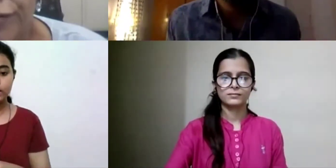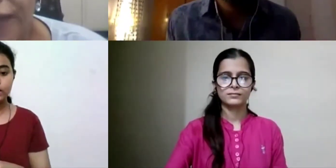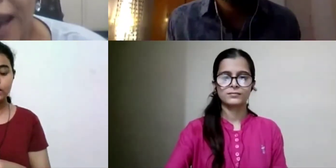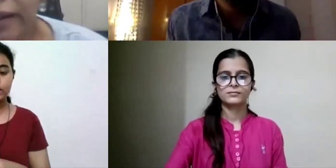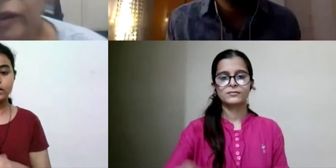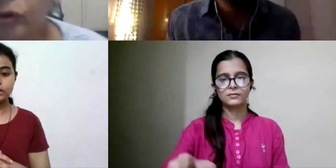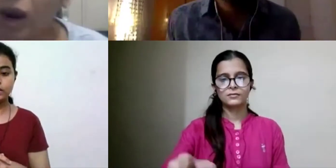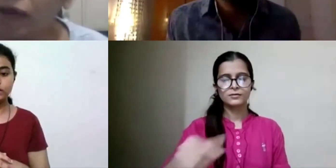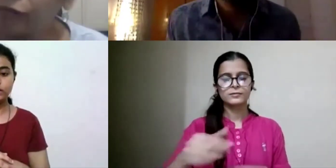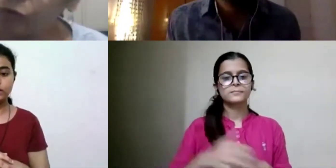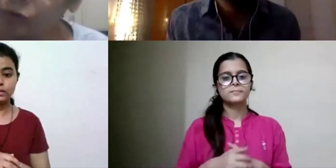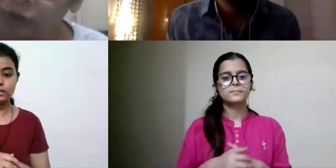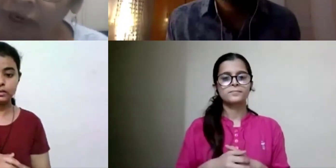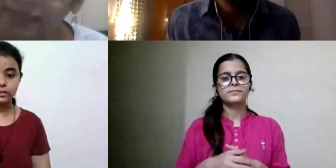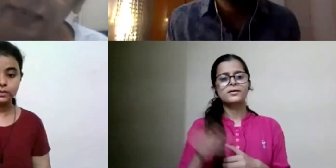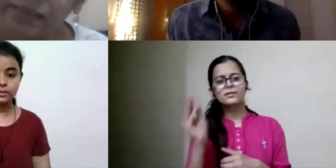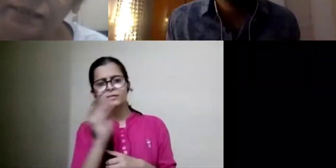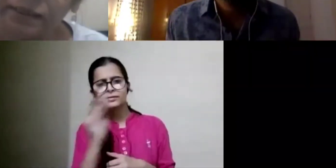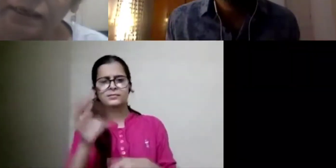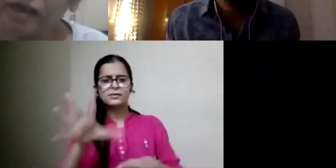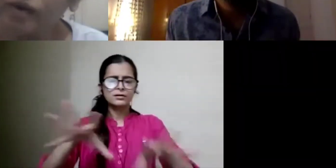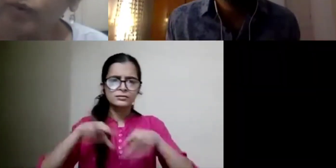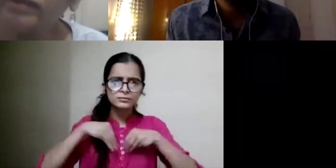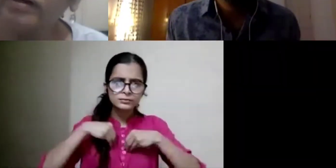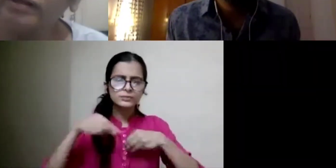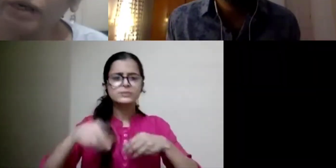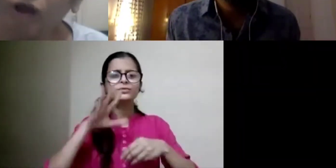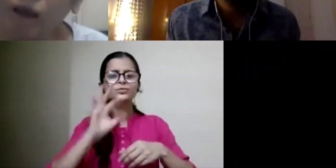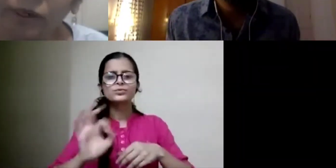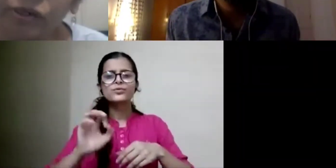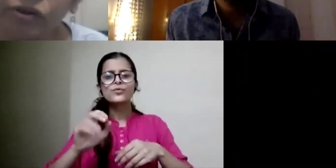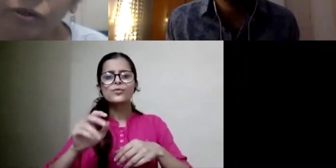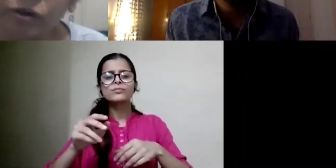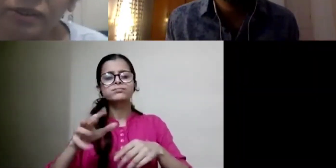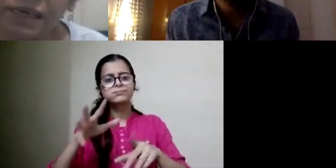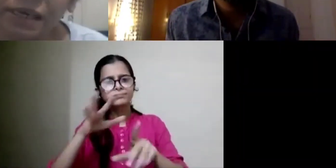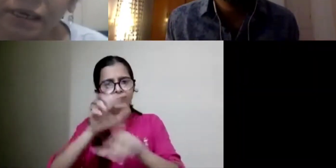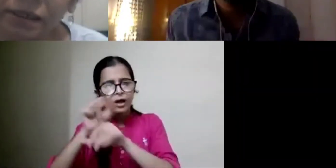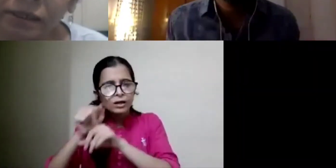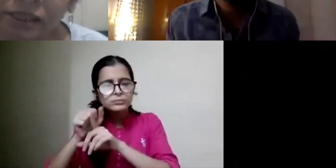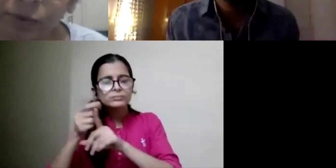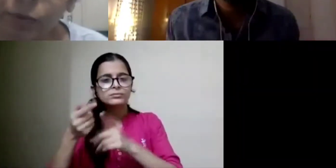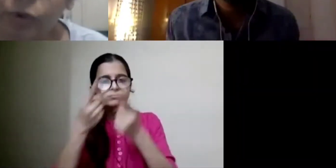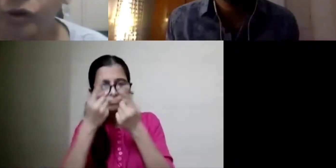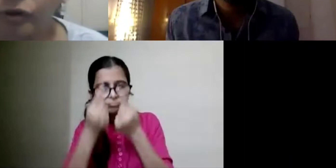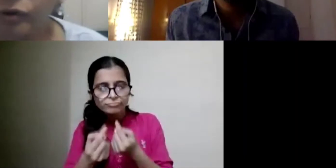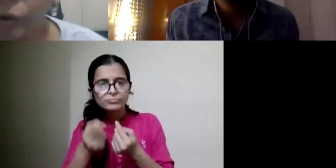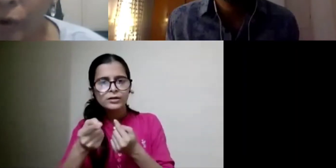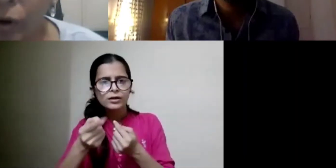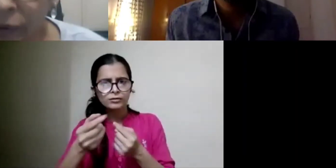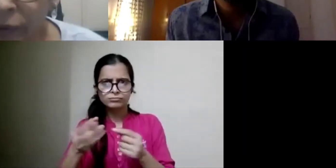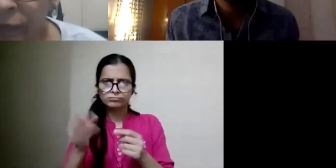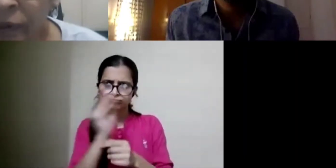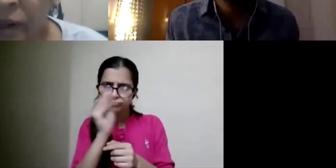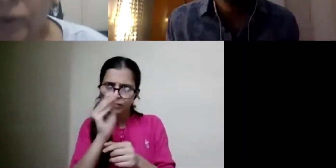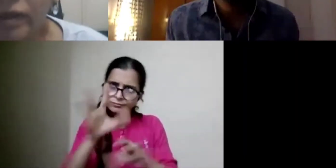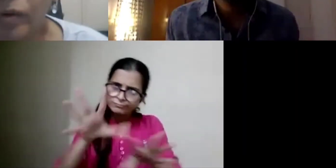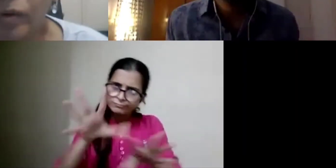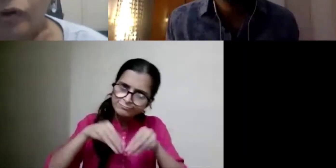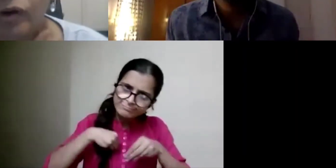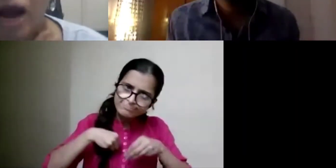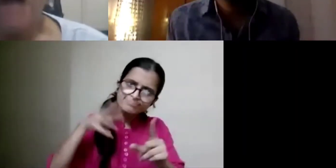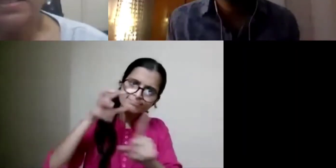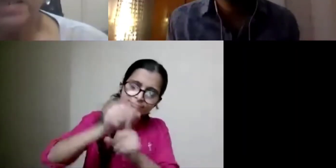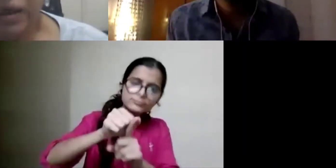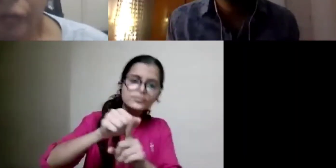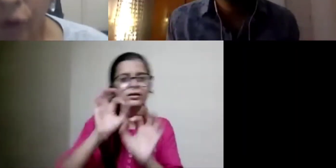very fact that you have to assess whether the accommodation you're seeking is disproportionate or not, whether